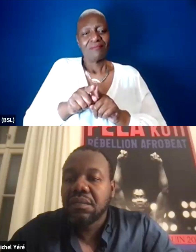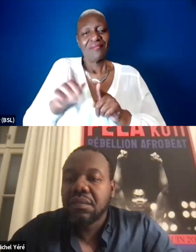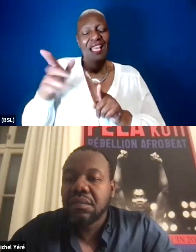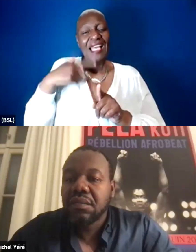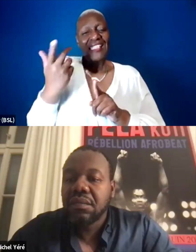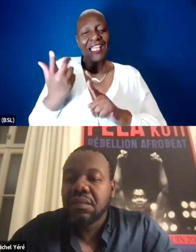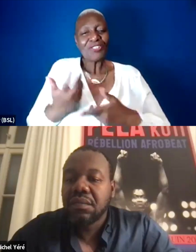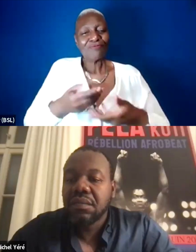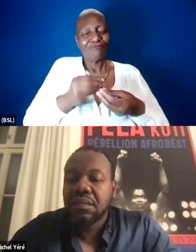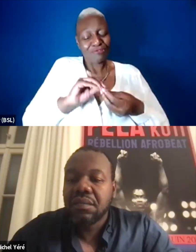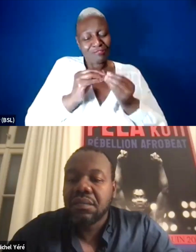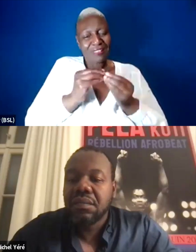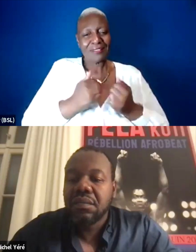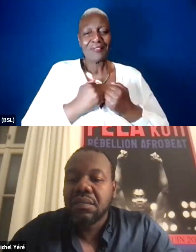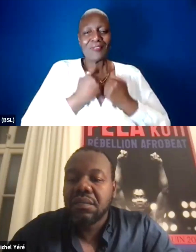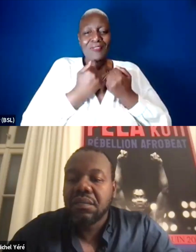own.